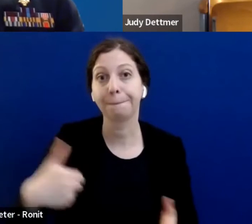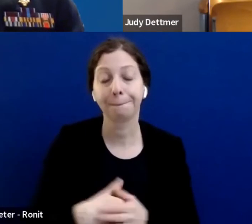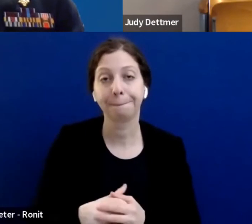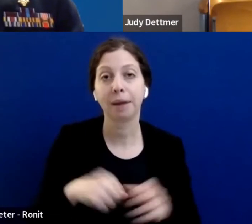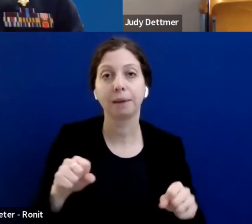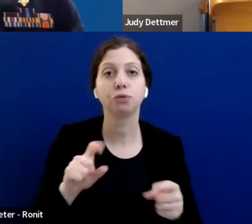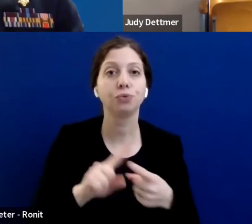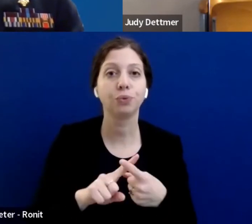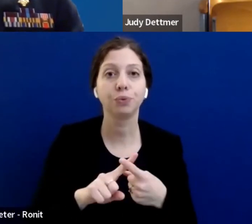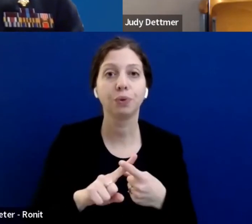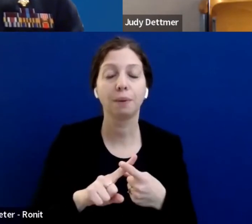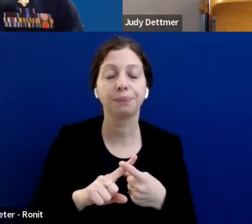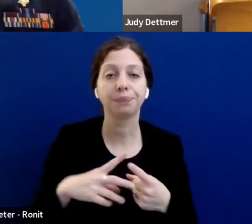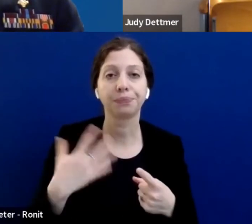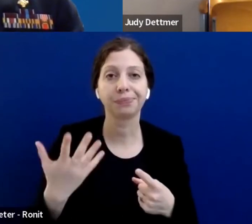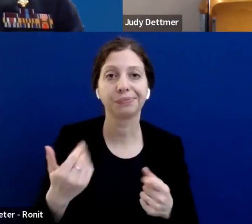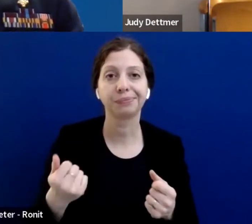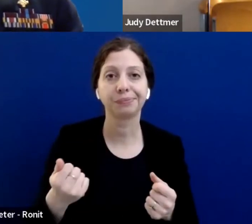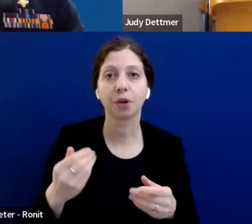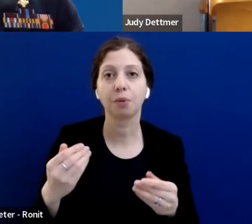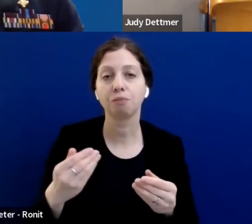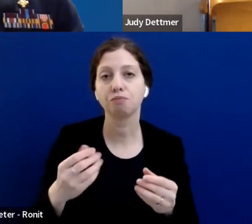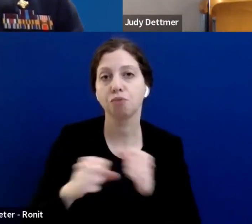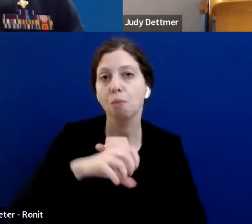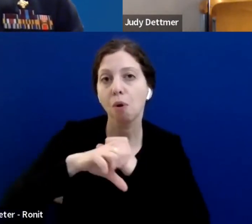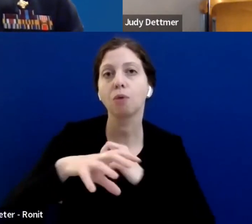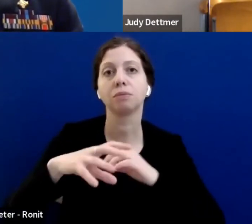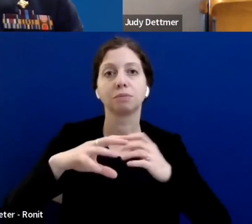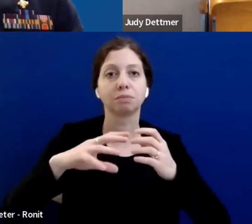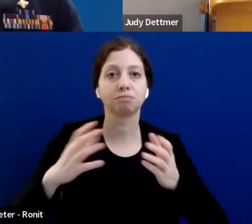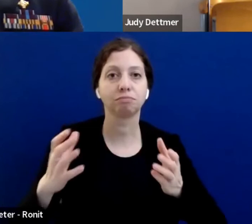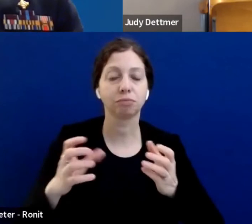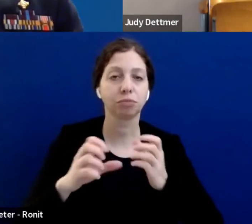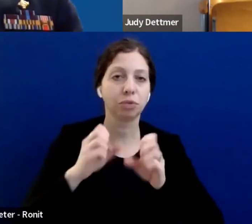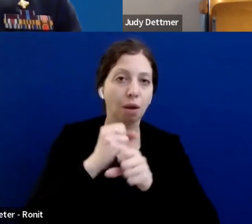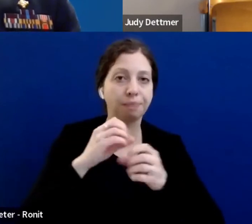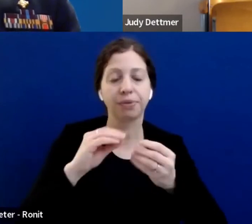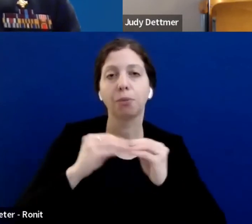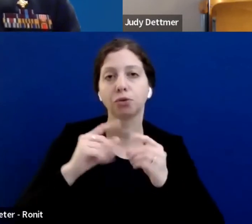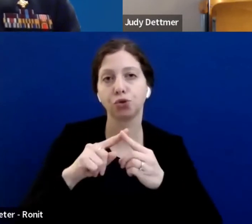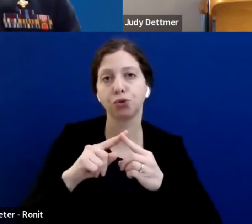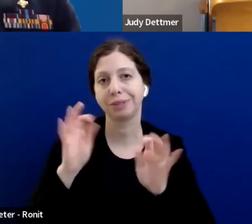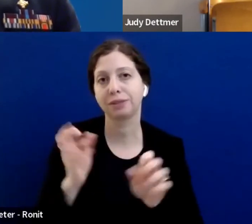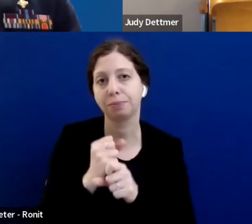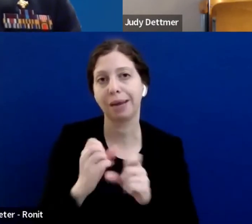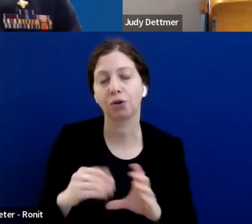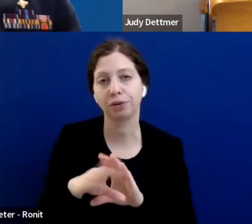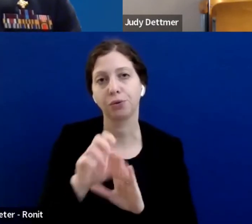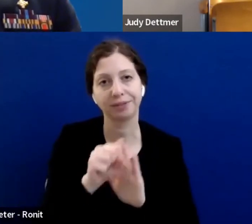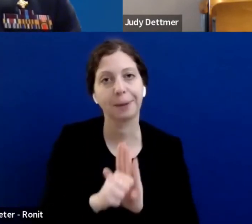able to promote those numbers to decision makers in your state. Great, thank